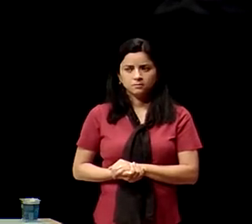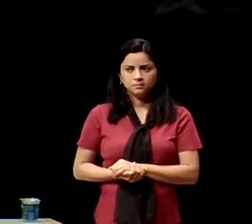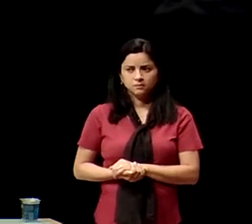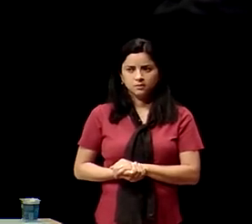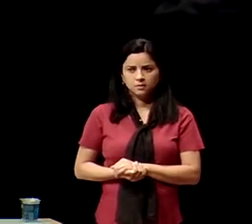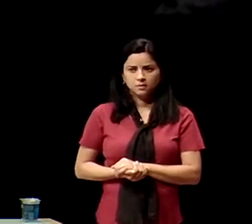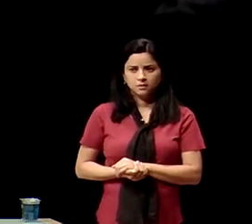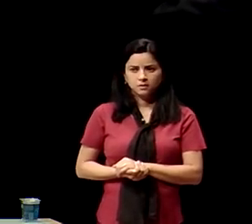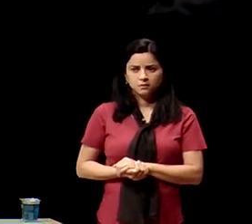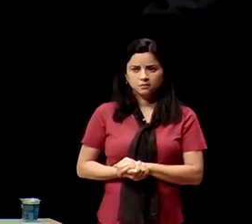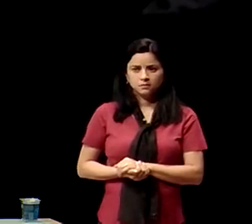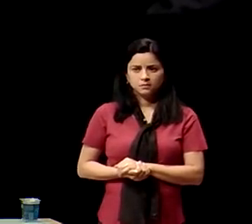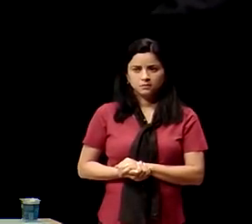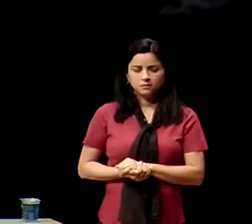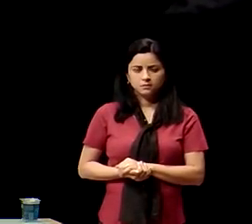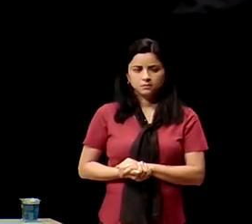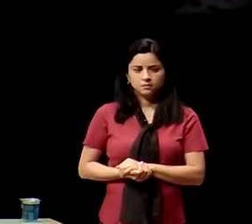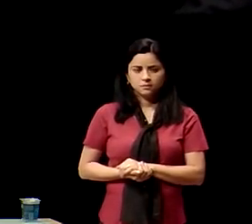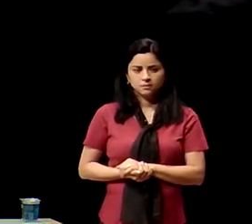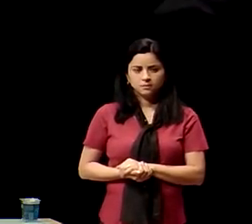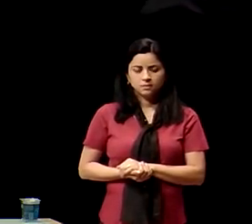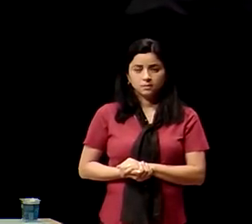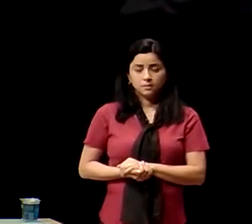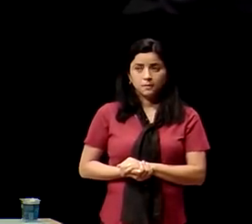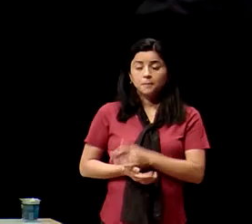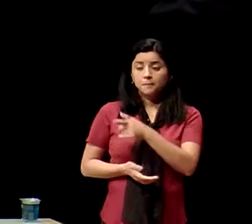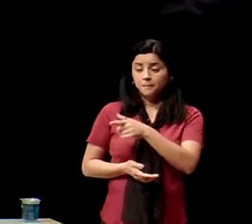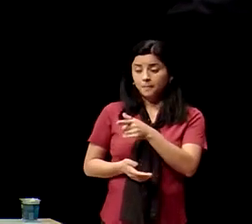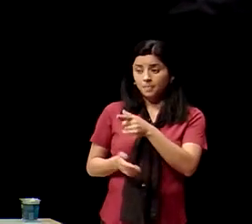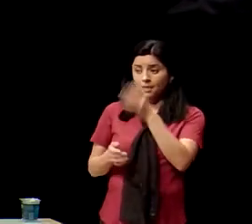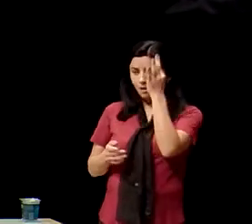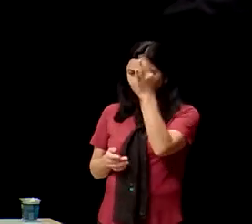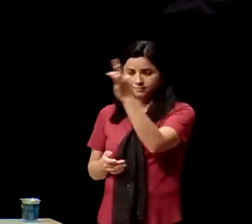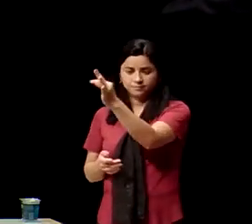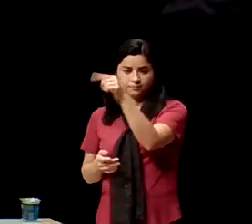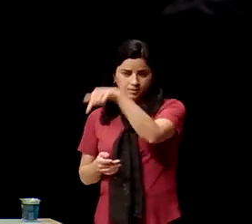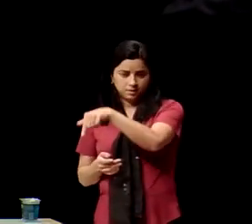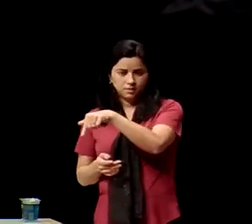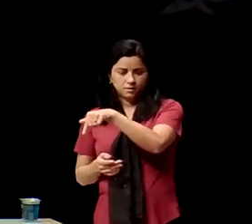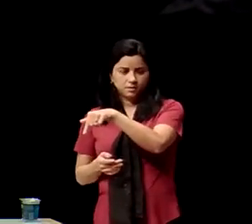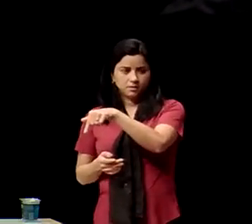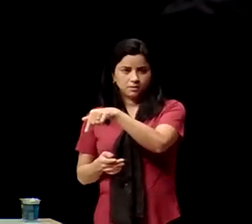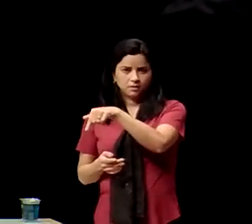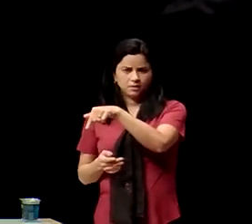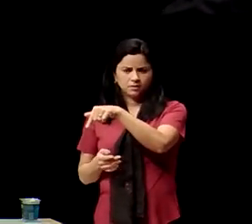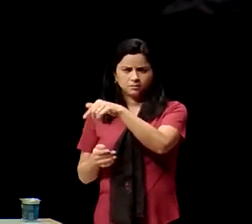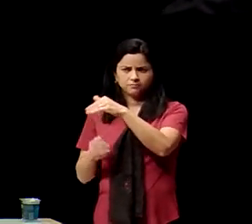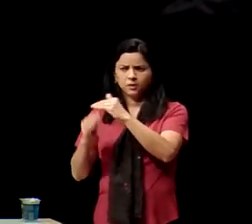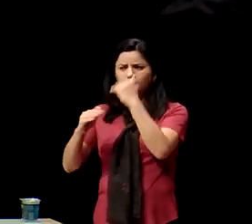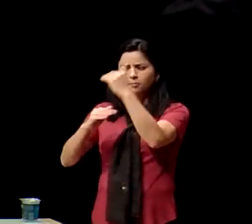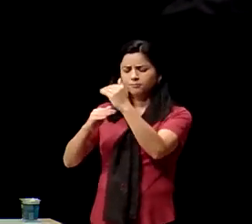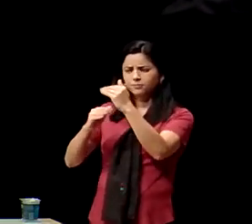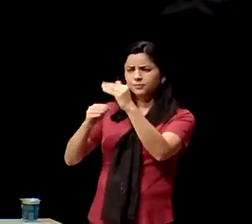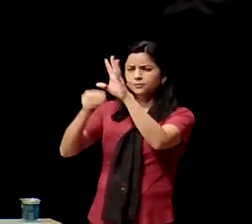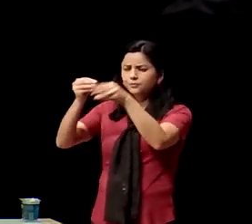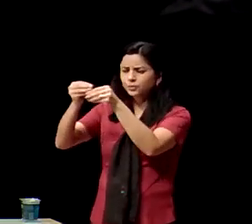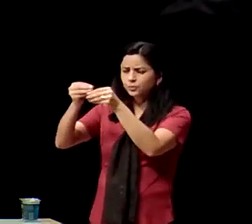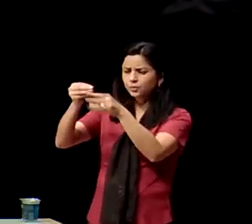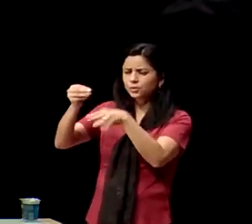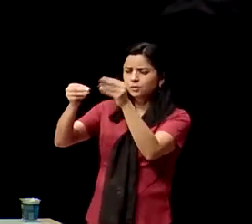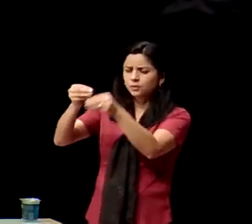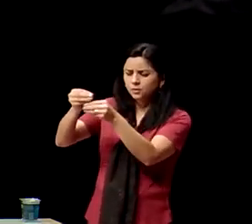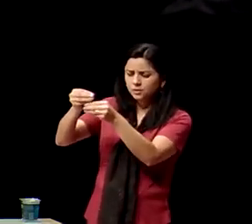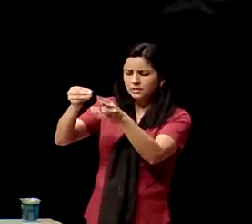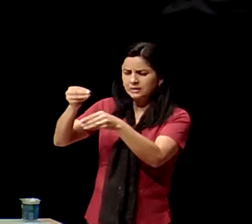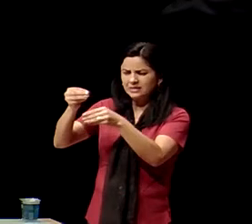of competing theoretical understandings. As teorias, elas podem se pôr uma em cima da outra,